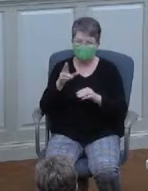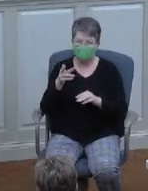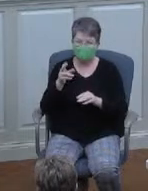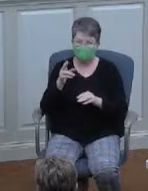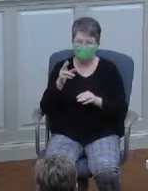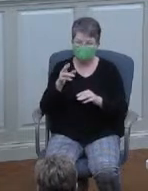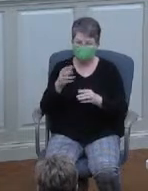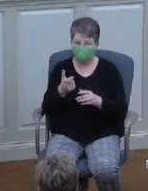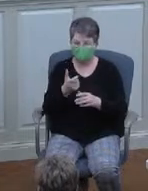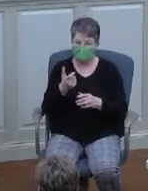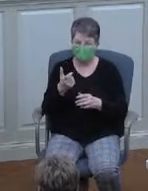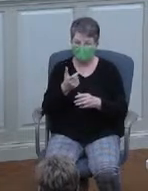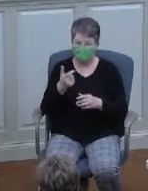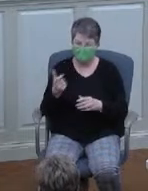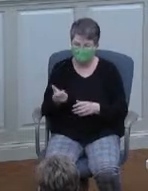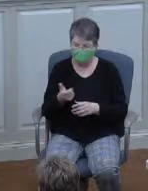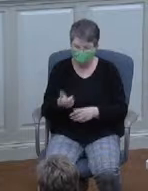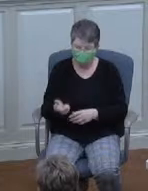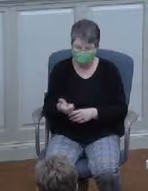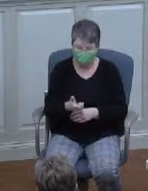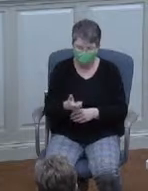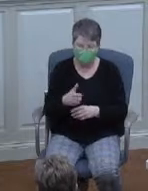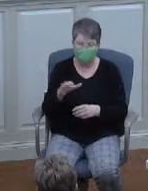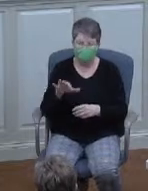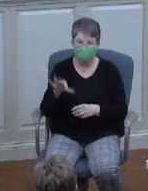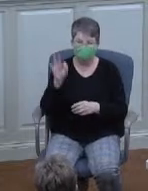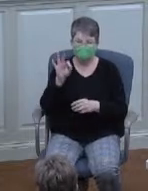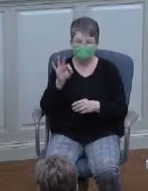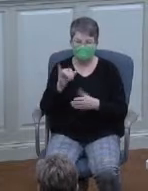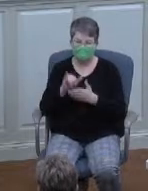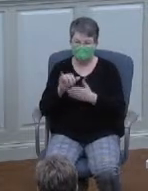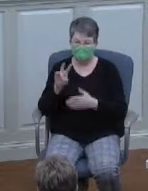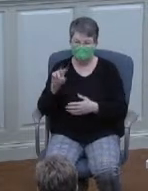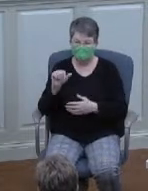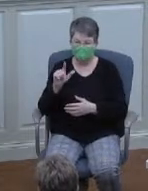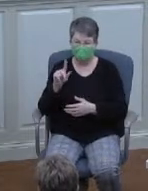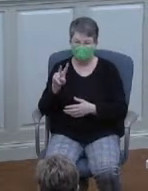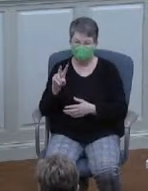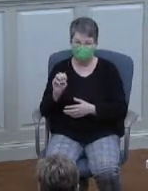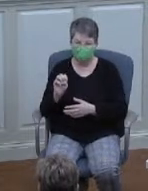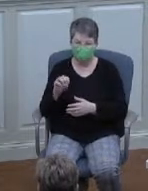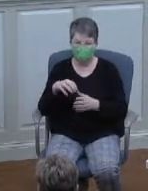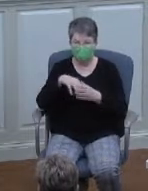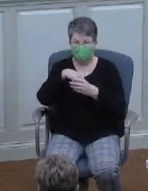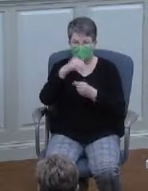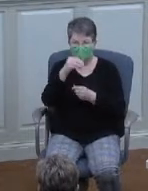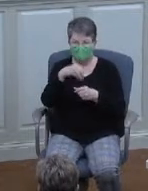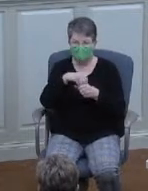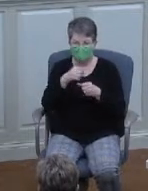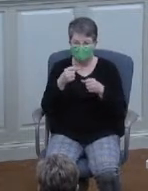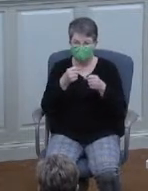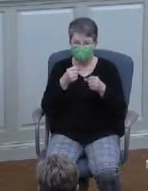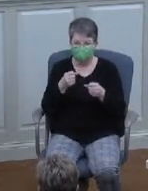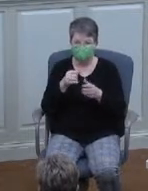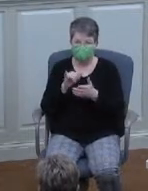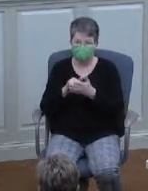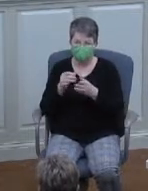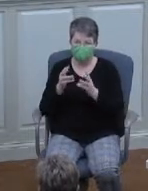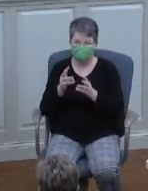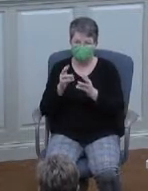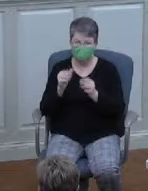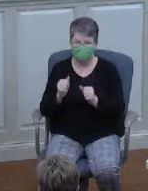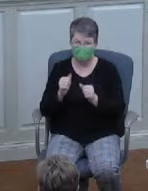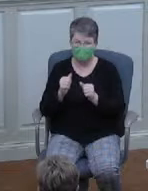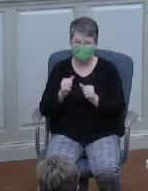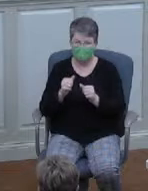maps around the city and be able to find that valve out in the streets, and that way they can shut down